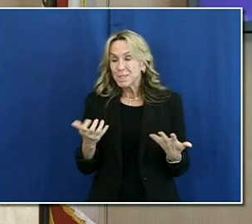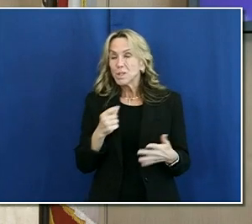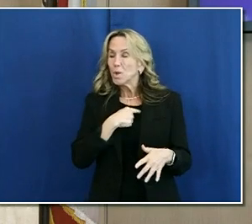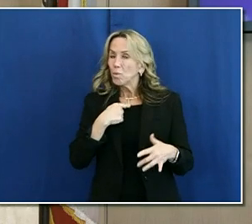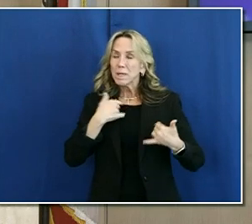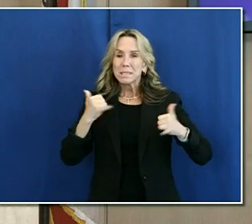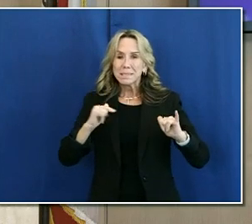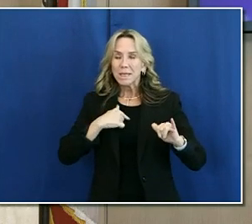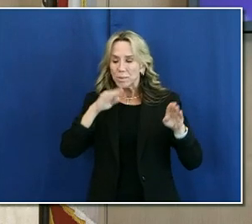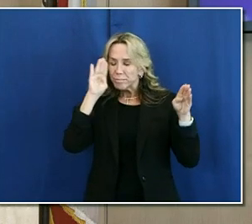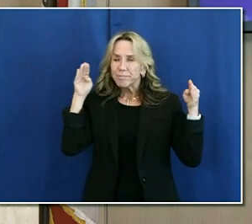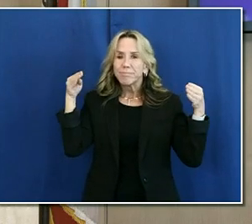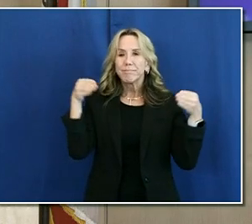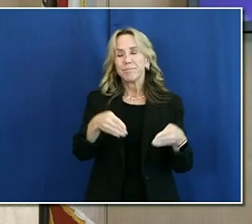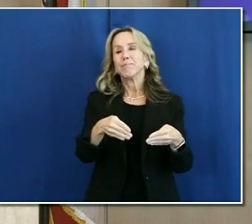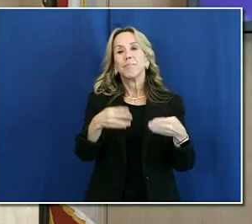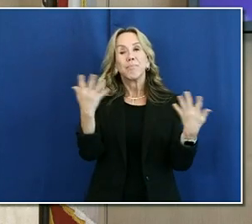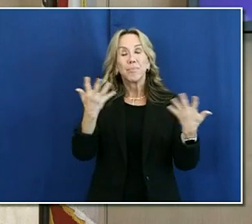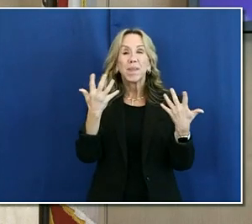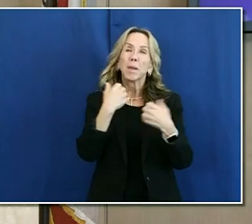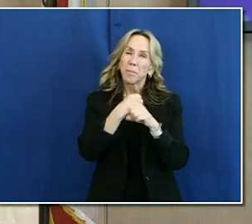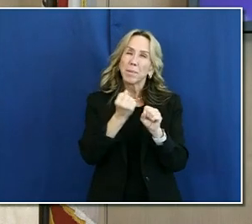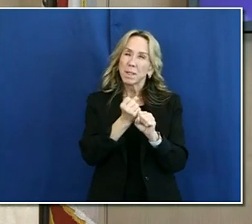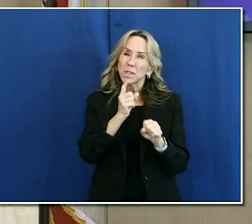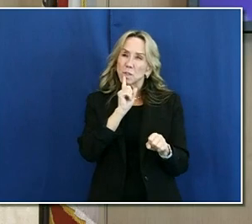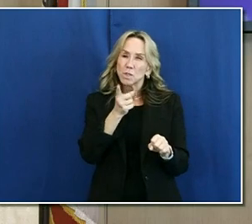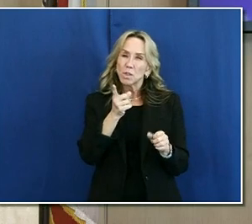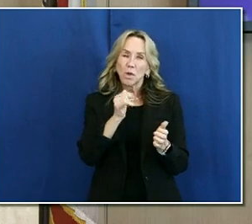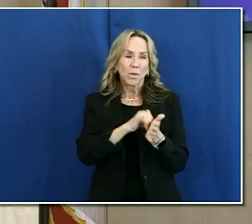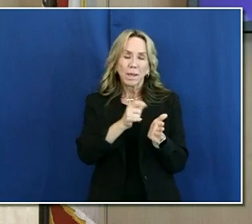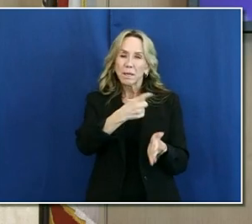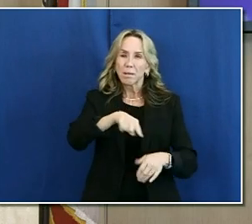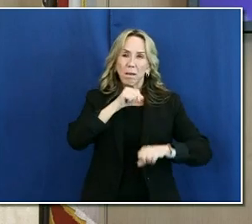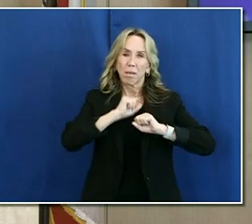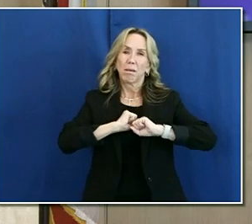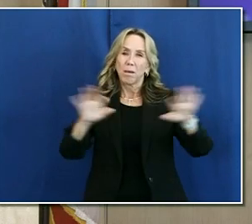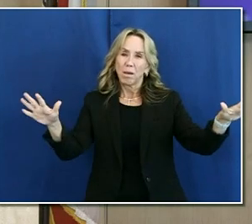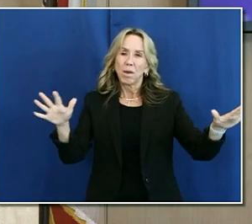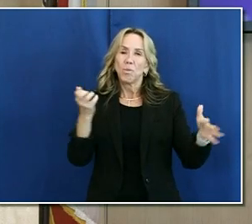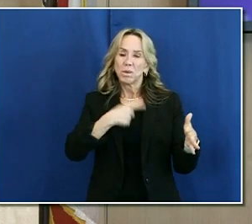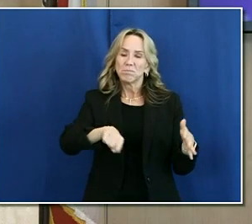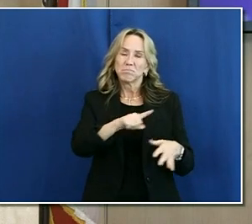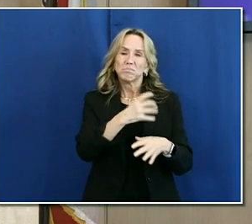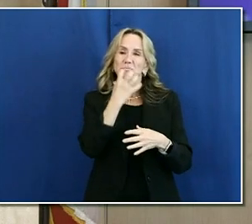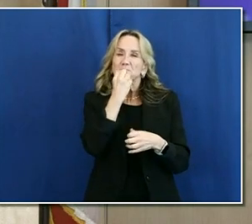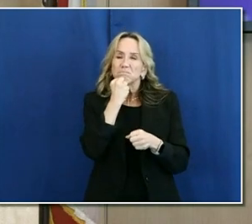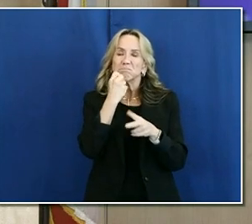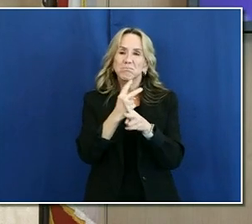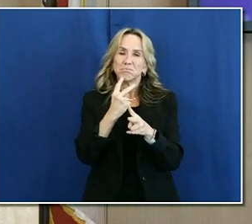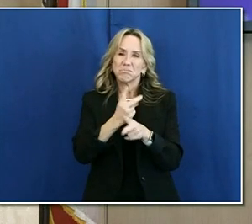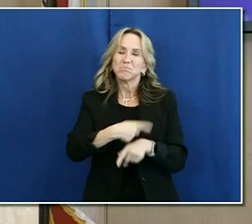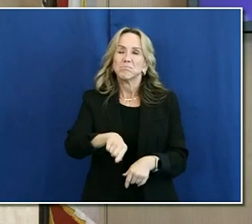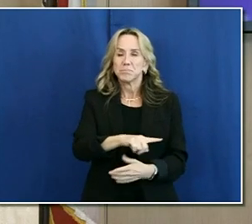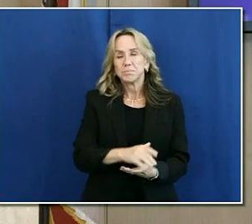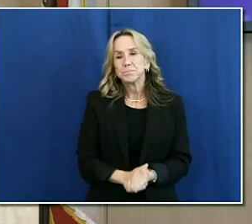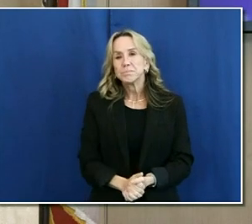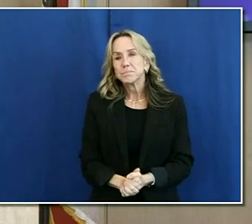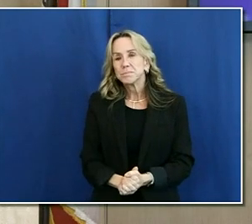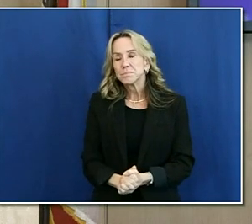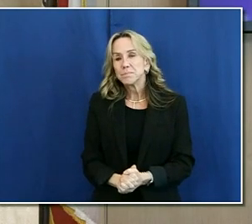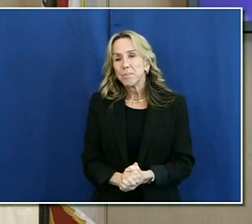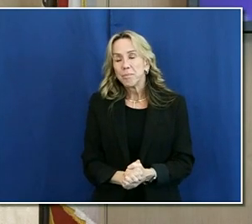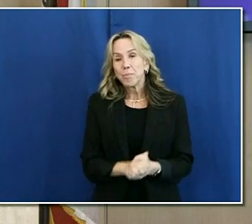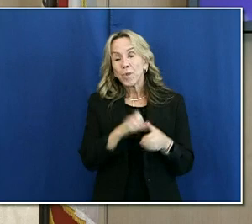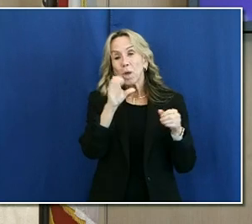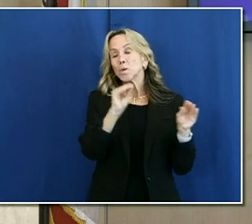vigilant and focus on ensuring the best interests of our community. The shift to the virtual space does